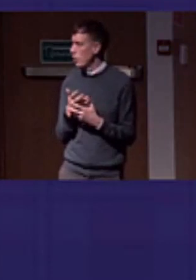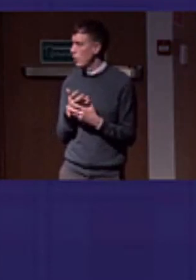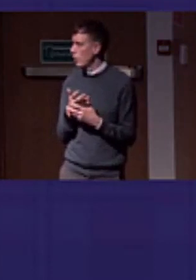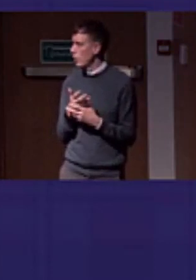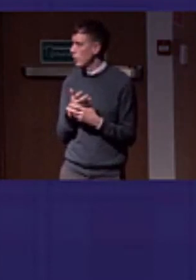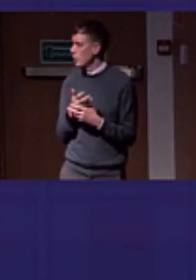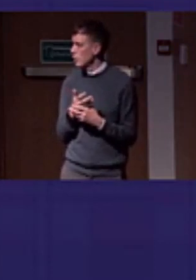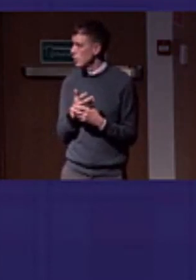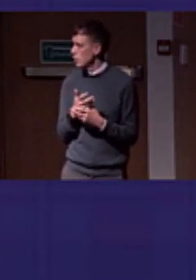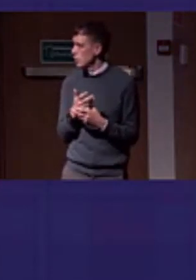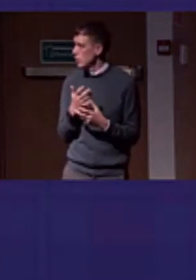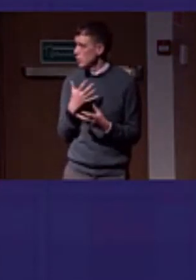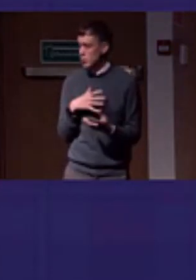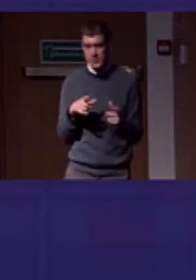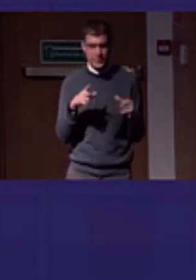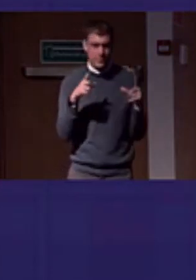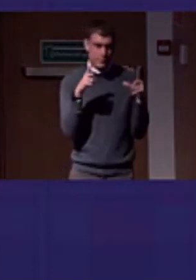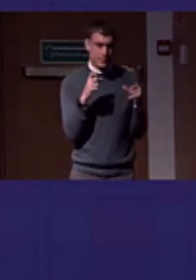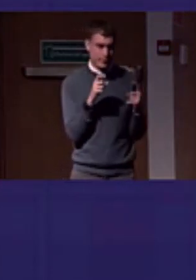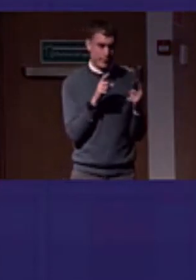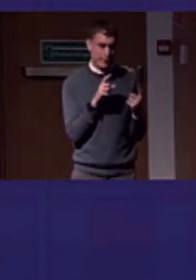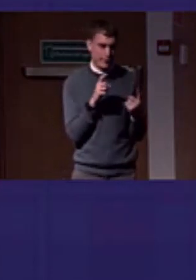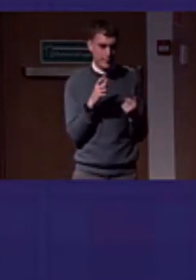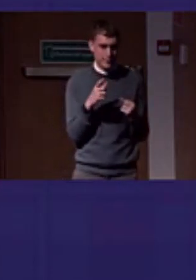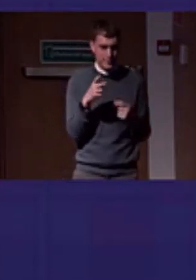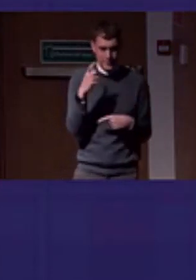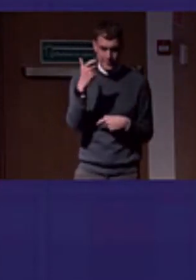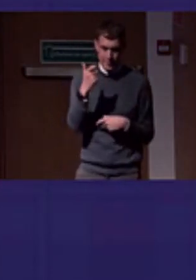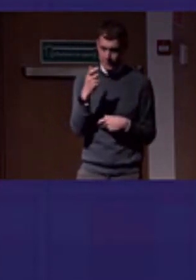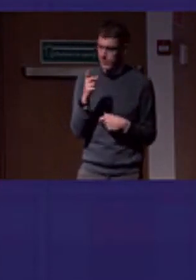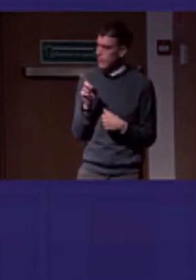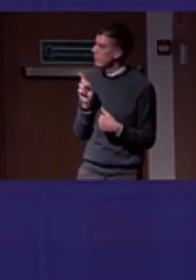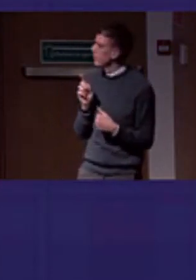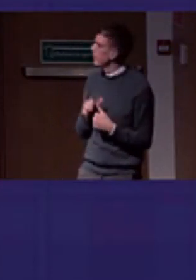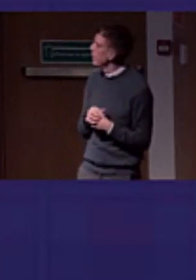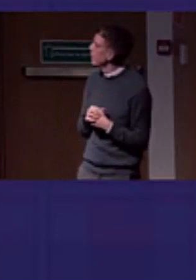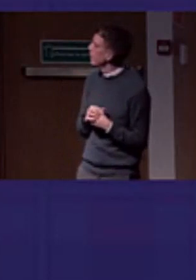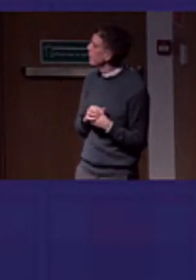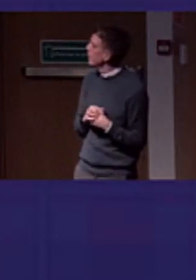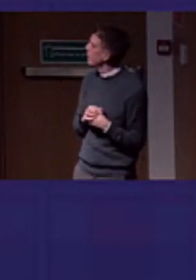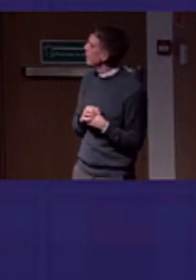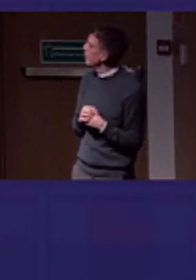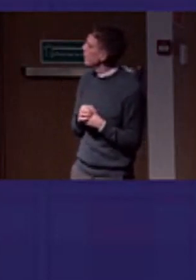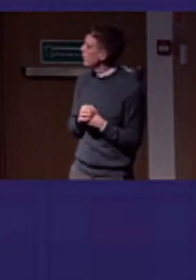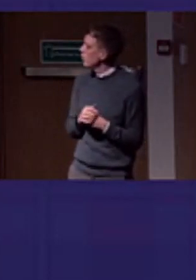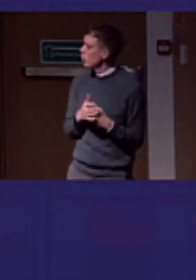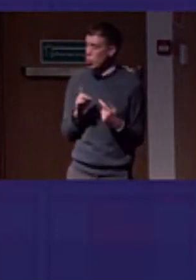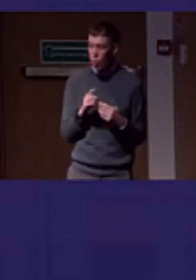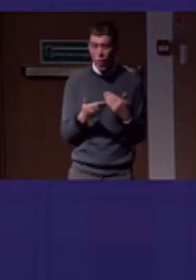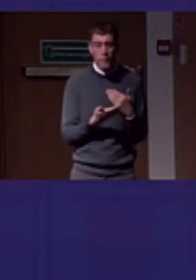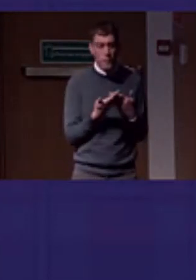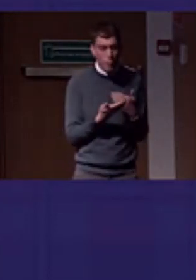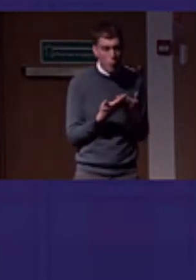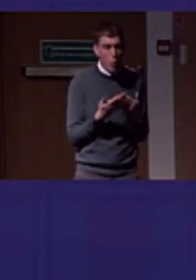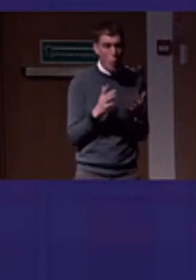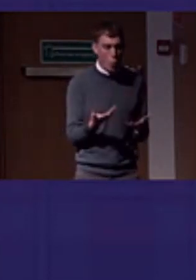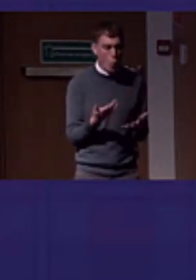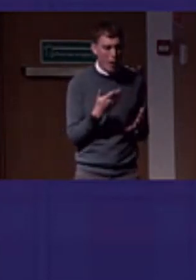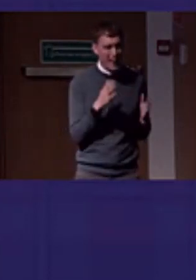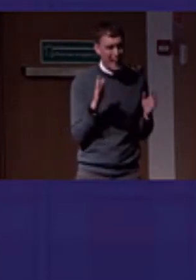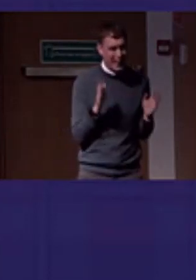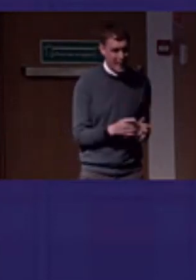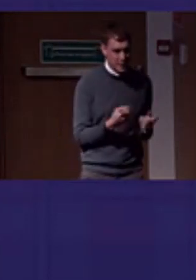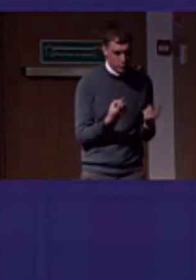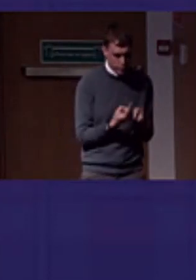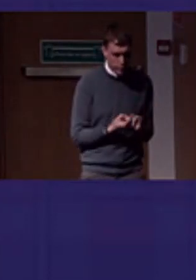work, so we're like, we need to take a selfie with this because, wow. In one-on-ones, I say, what can I be doing more of or less of to help